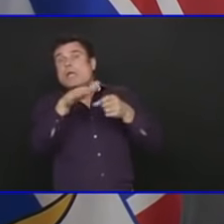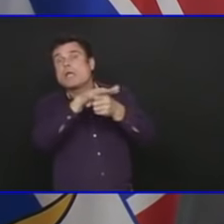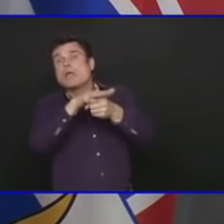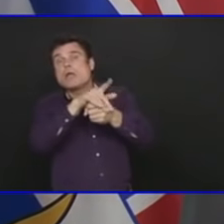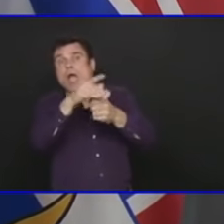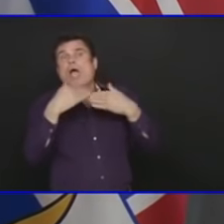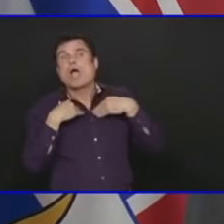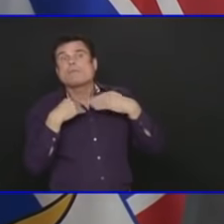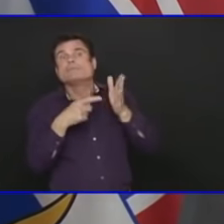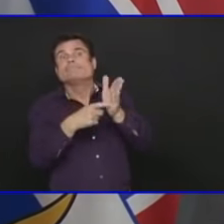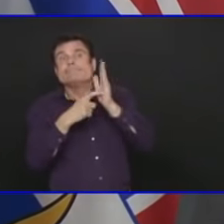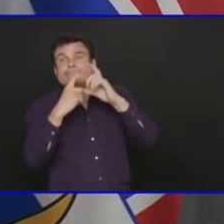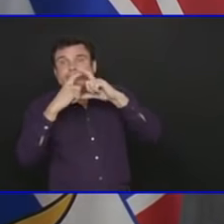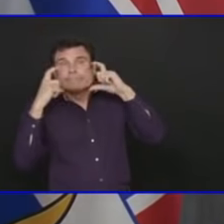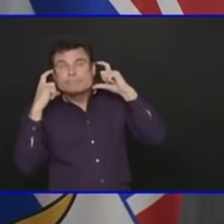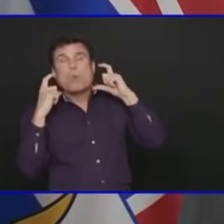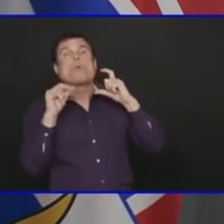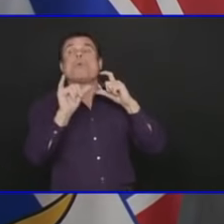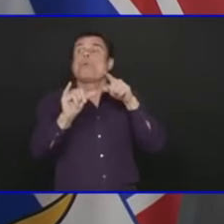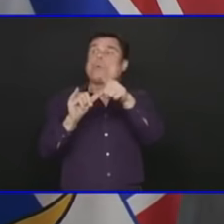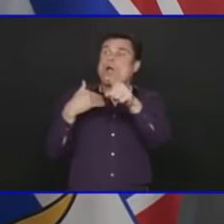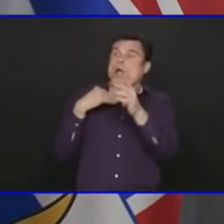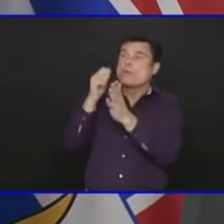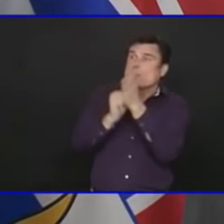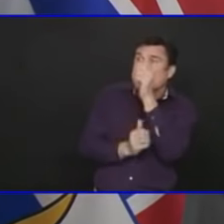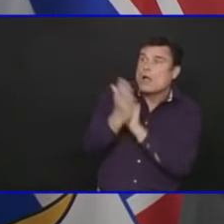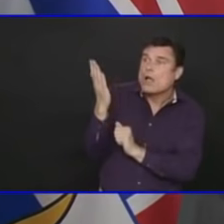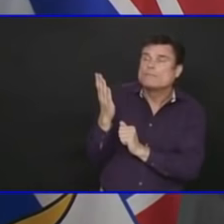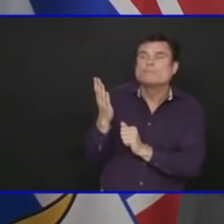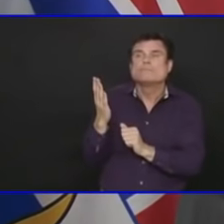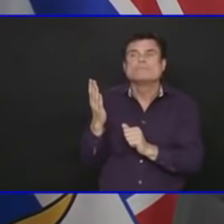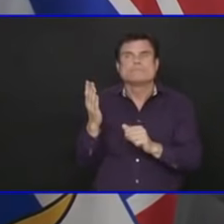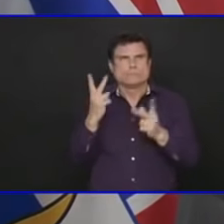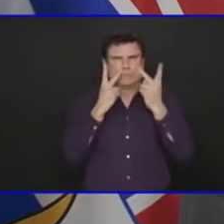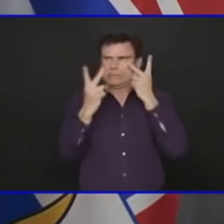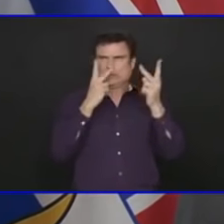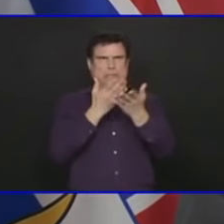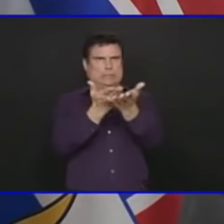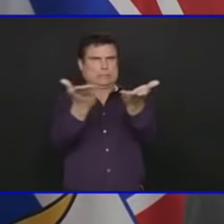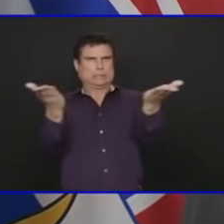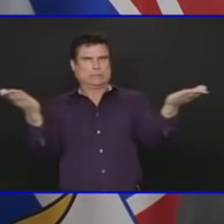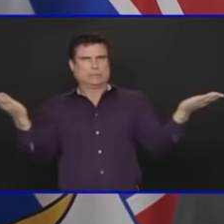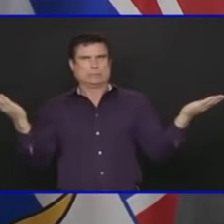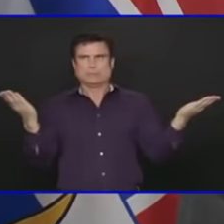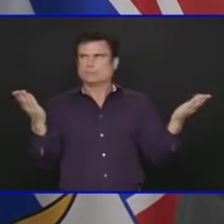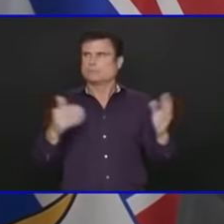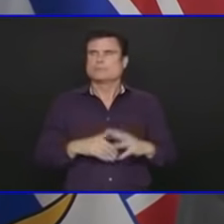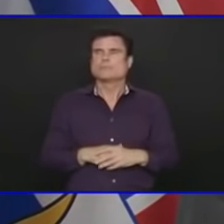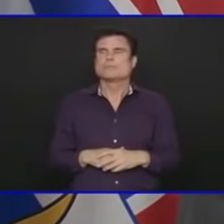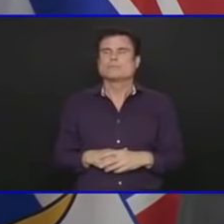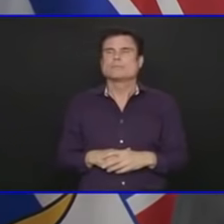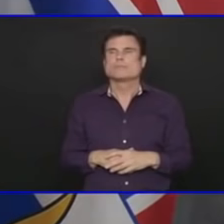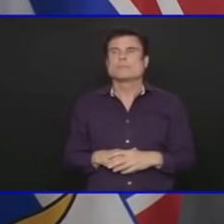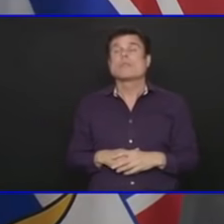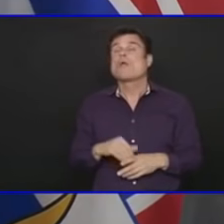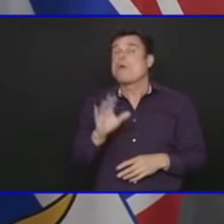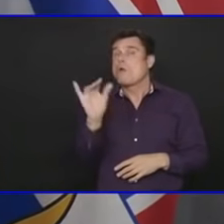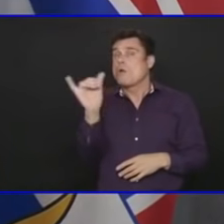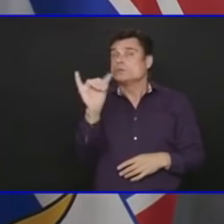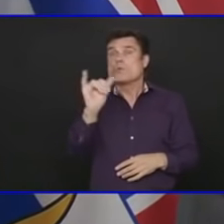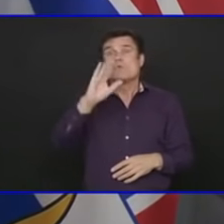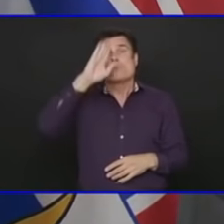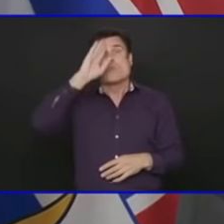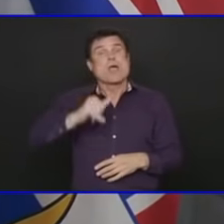of any list of controls, that physical distancing is critical for all of us. Over time, right